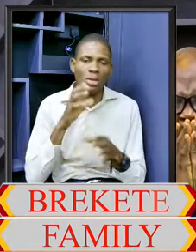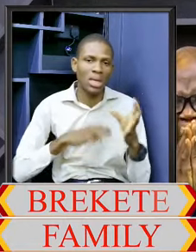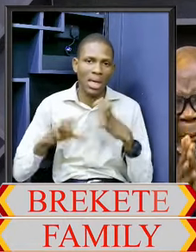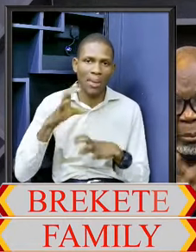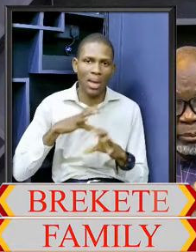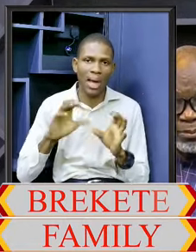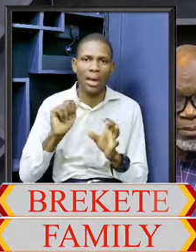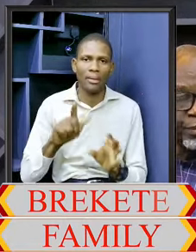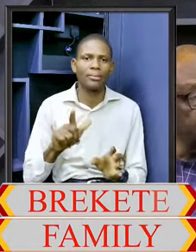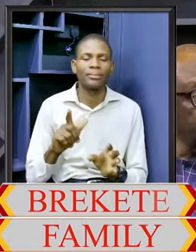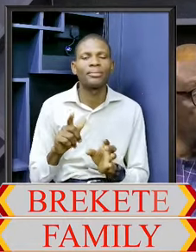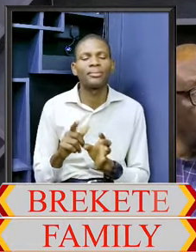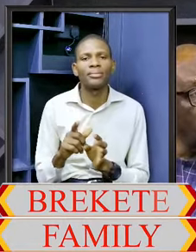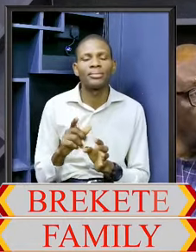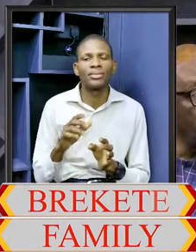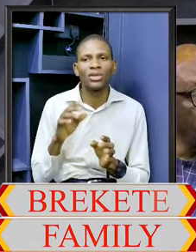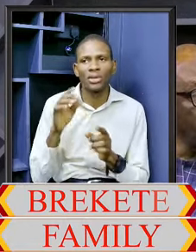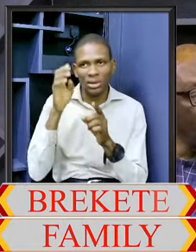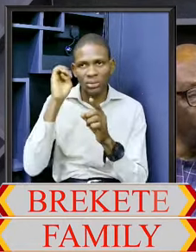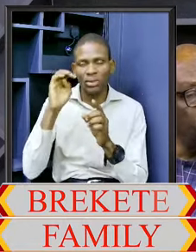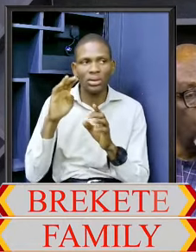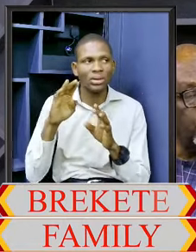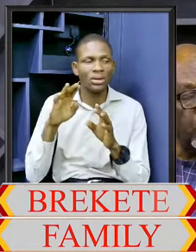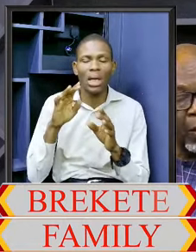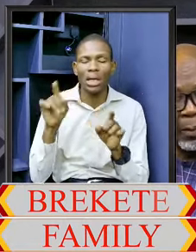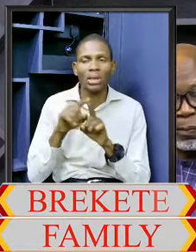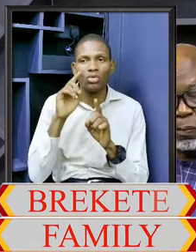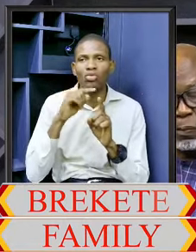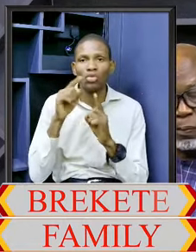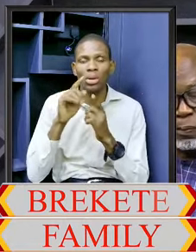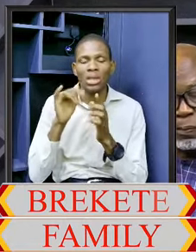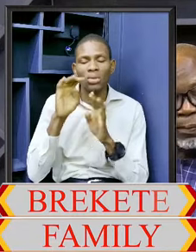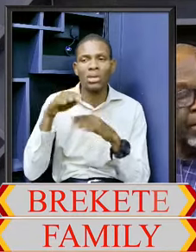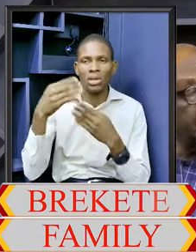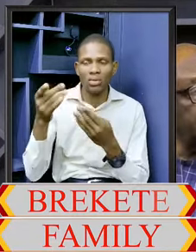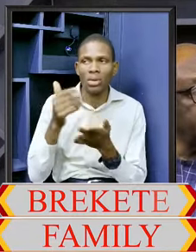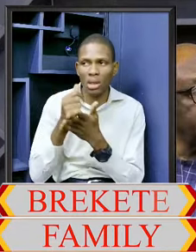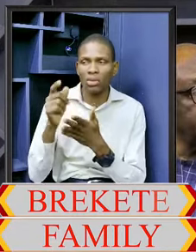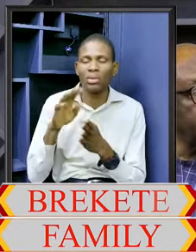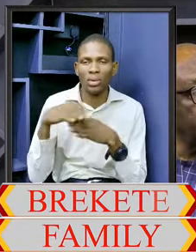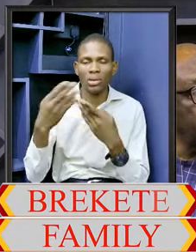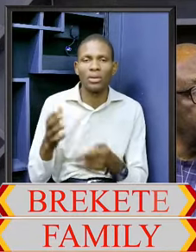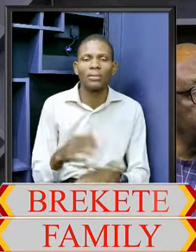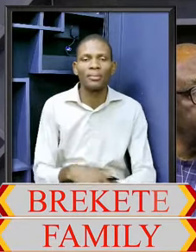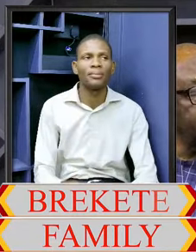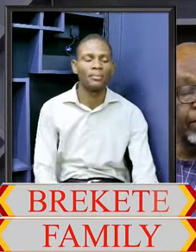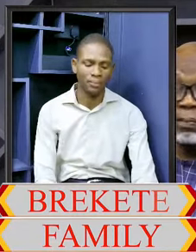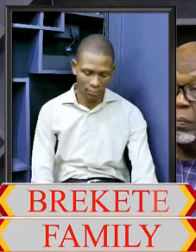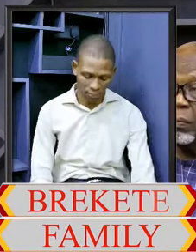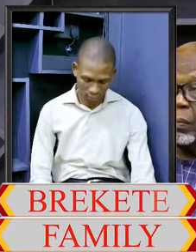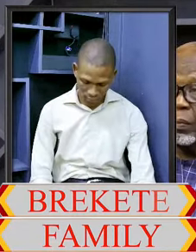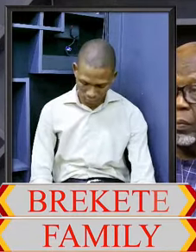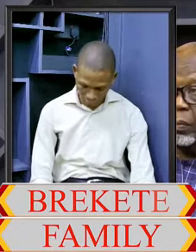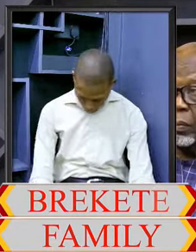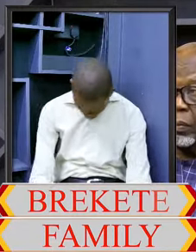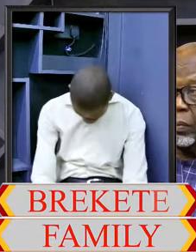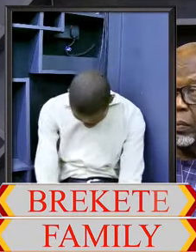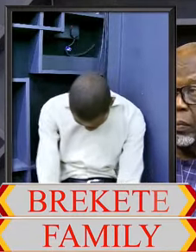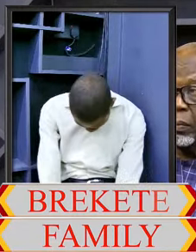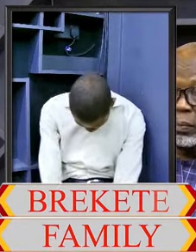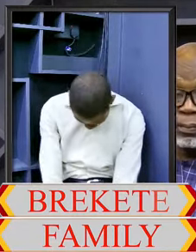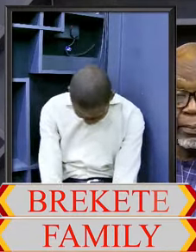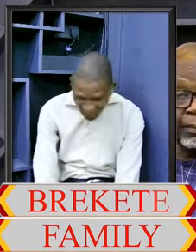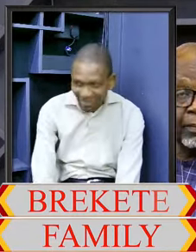chemical. Yes, sir. And so, Ingo, at least don't talk and say, you know what he go do, he go do. Okay, you don't you, do. Sir. Thank you. You don't thank take idea now